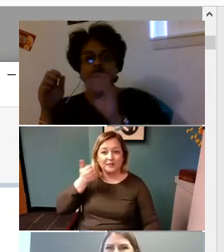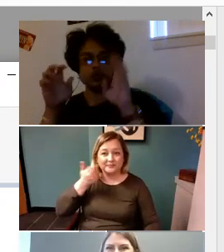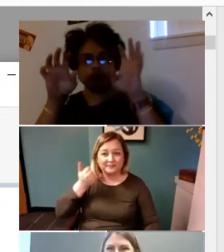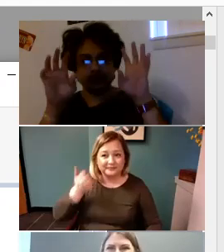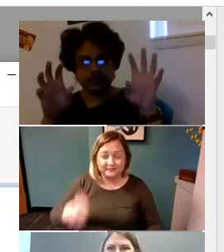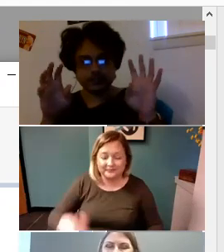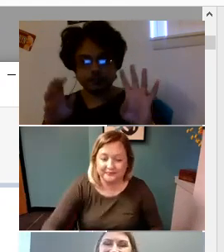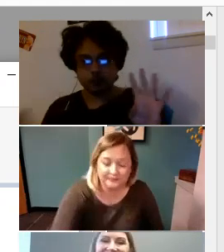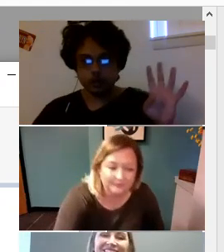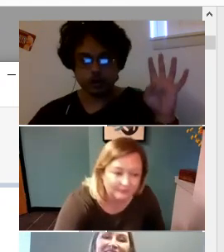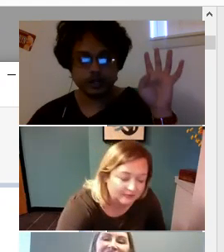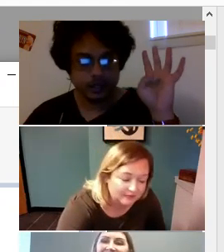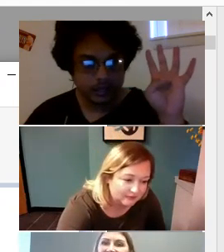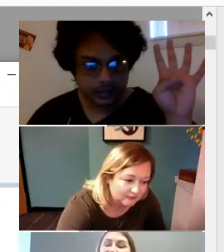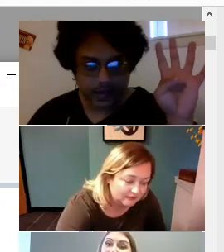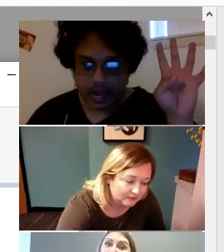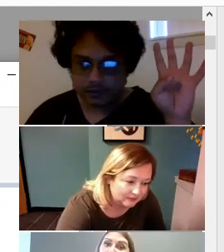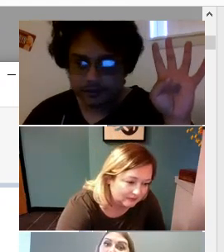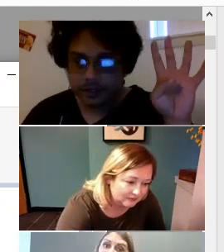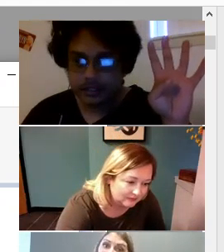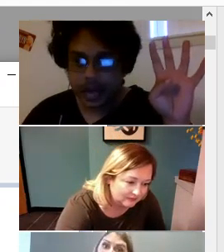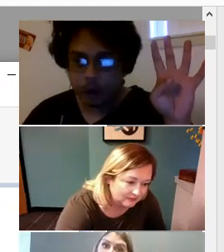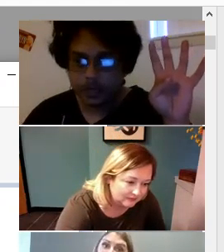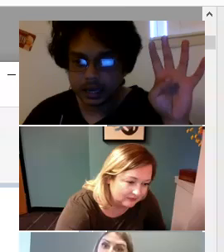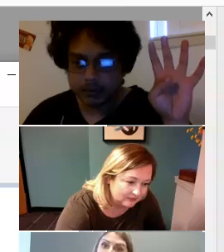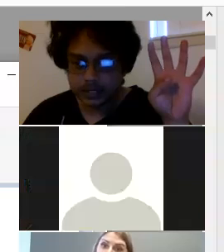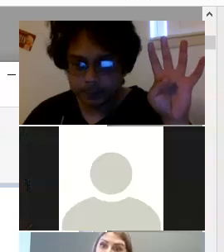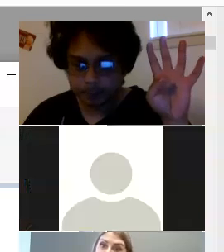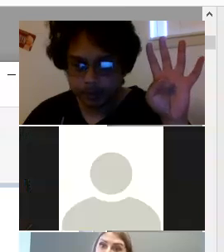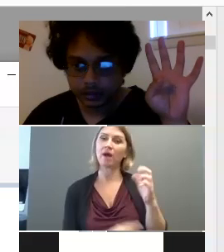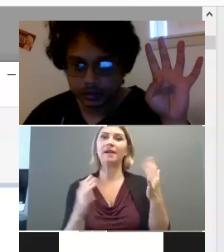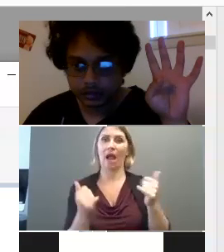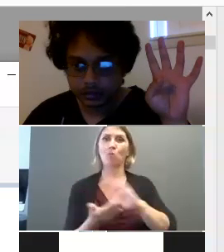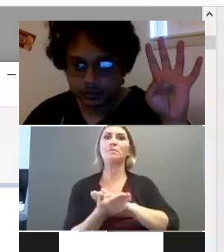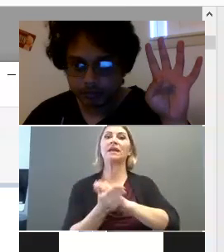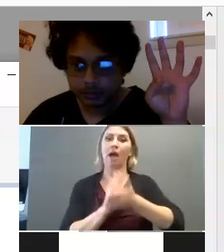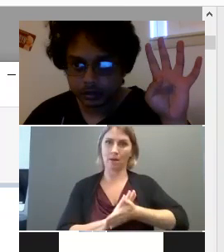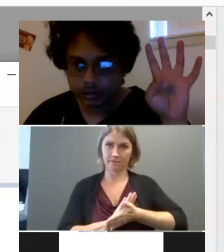Right. So this four node graph now becomes